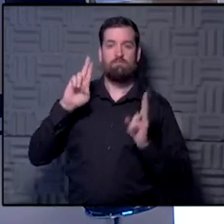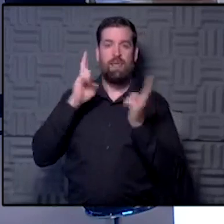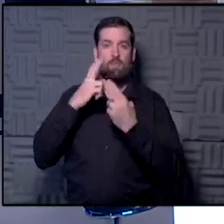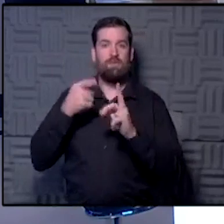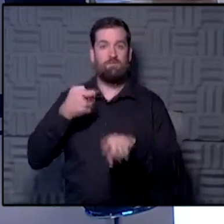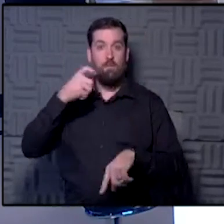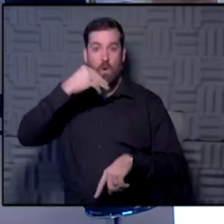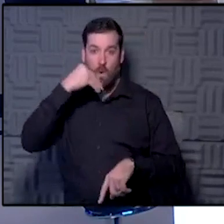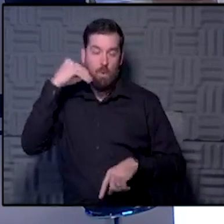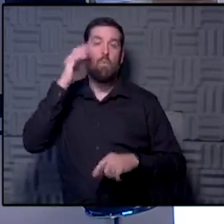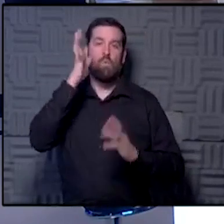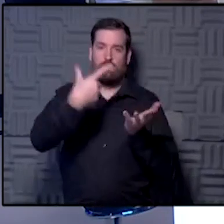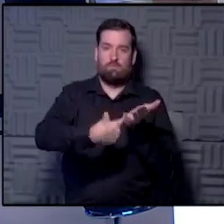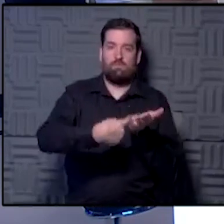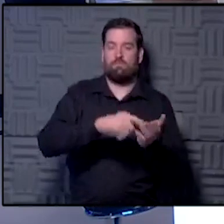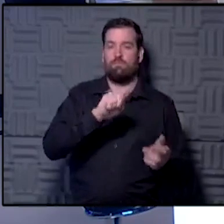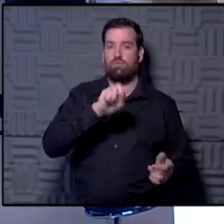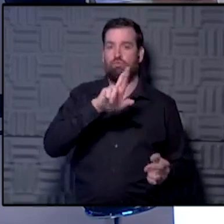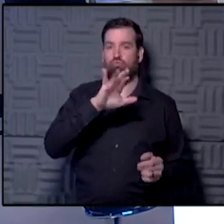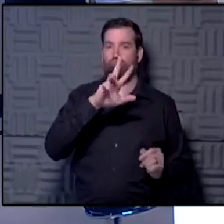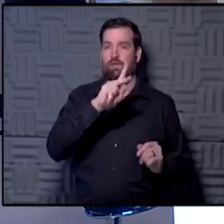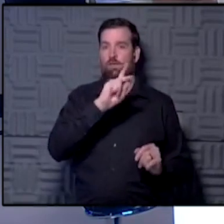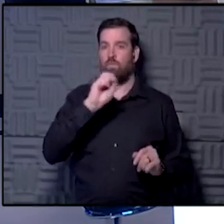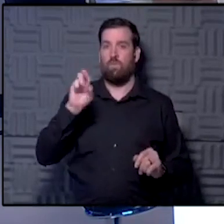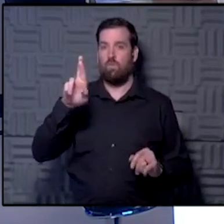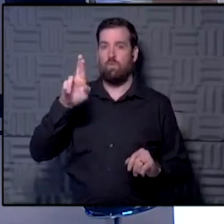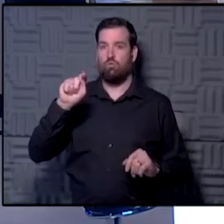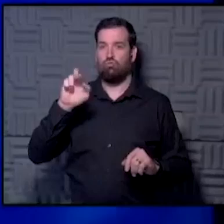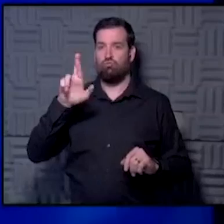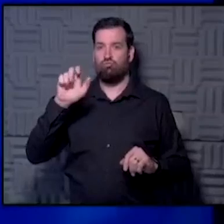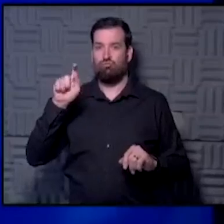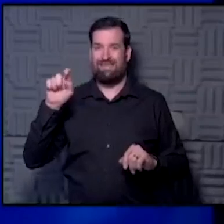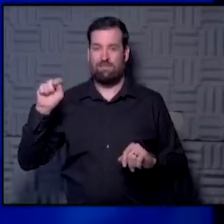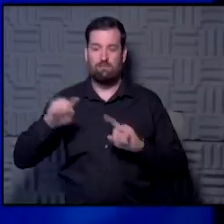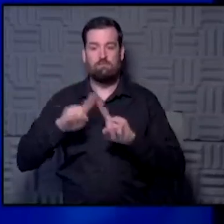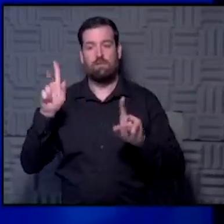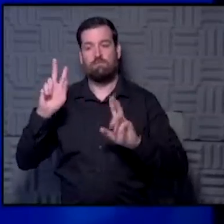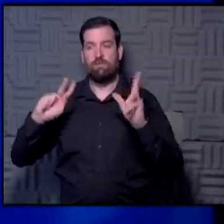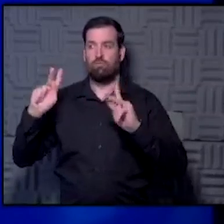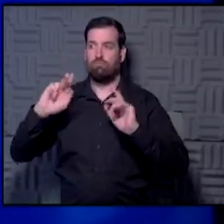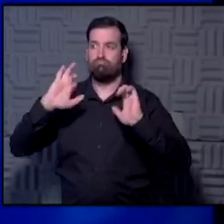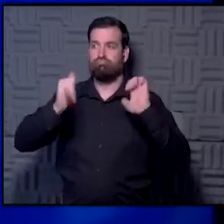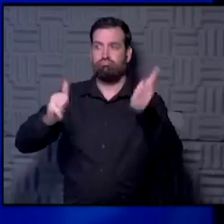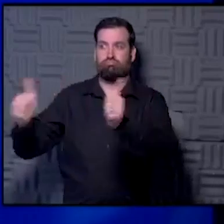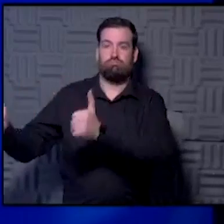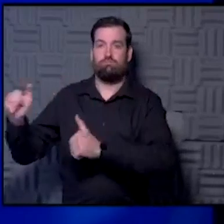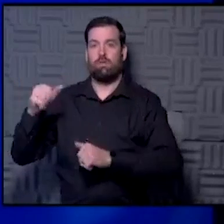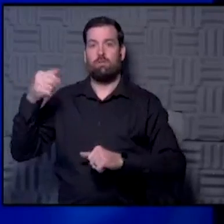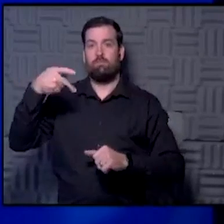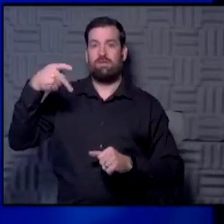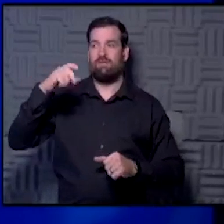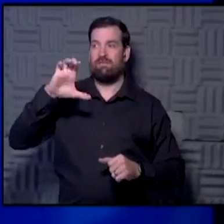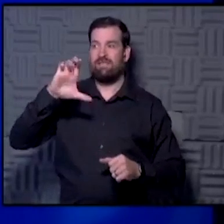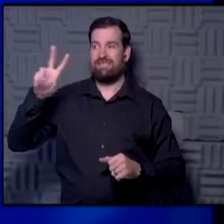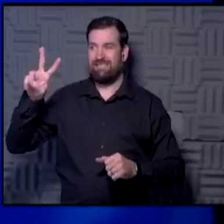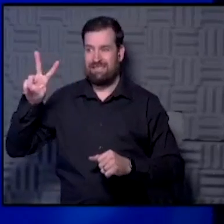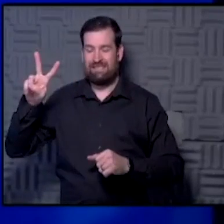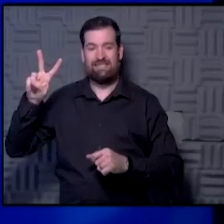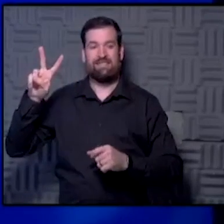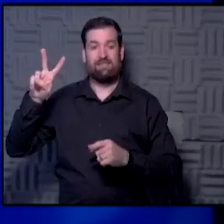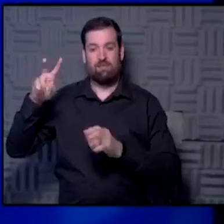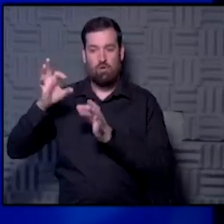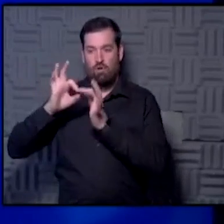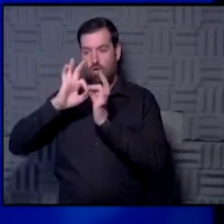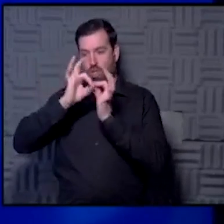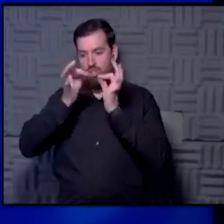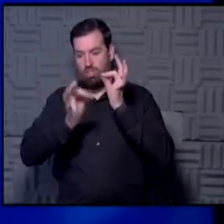about trick-or-treating a lot, but we've seen things about people putting out like long PVC pipes from their door down to the end of the